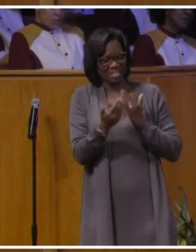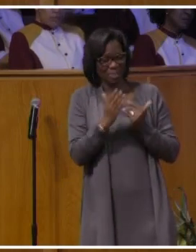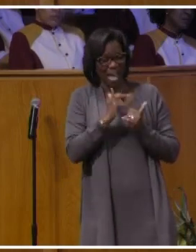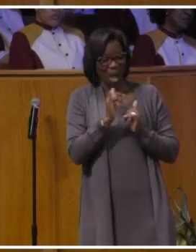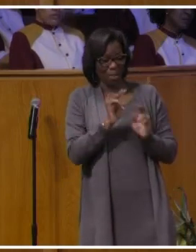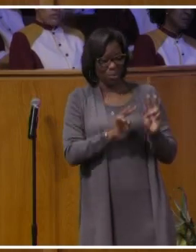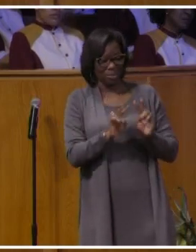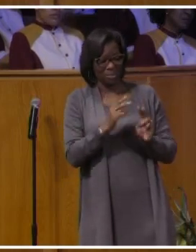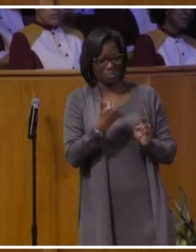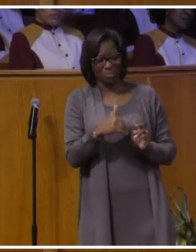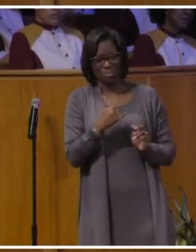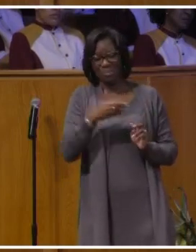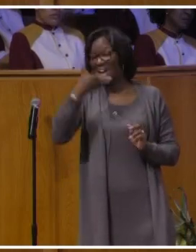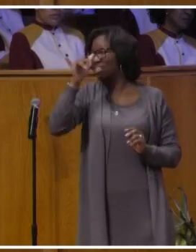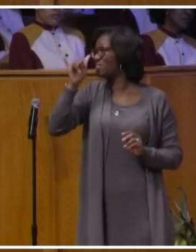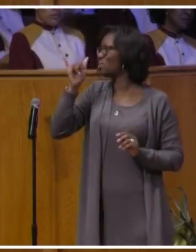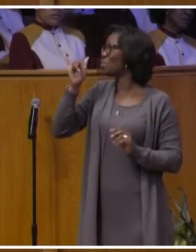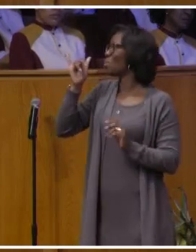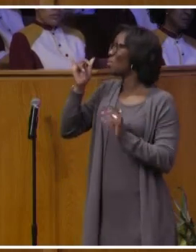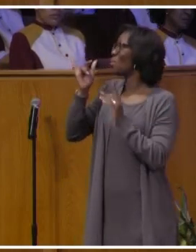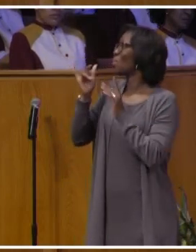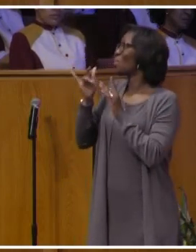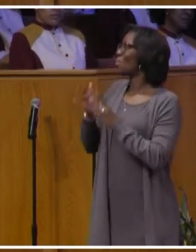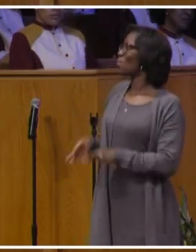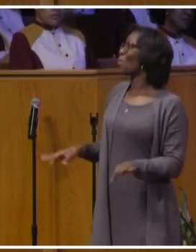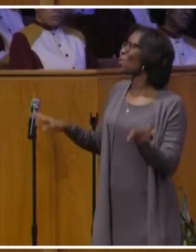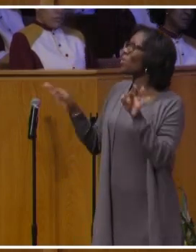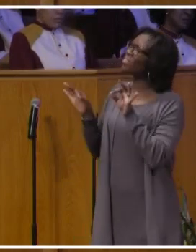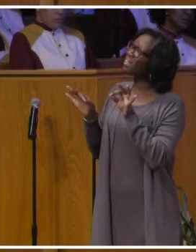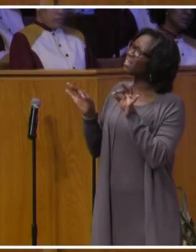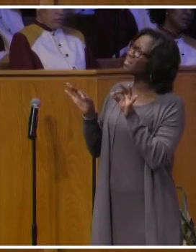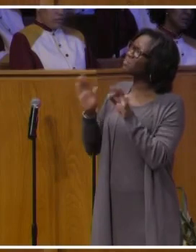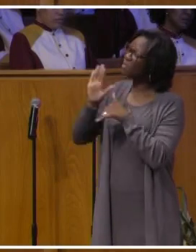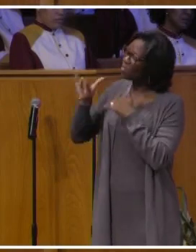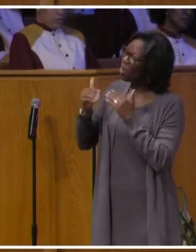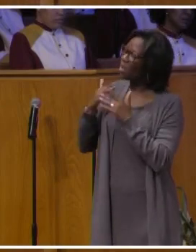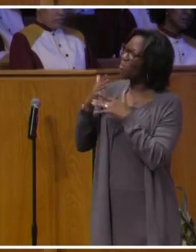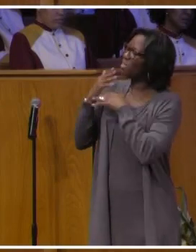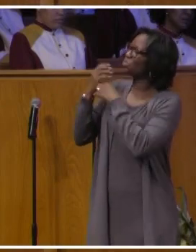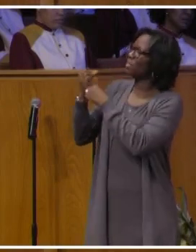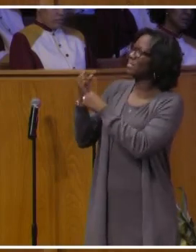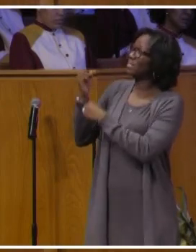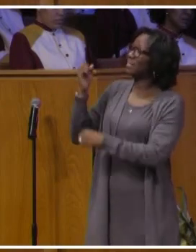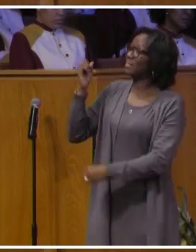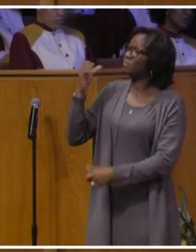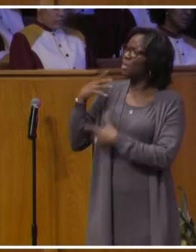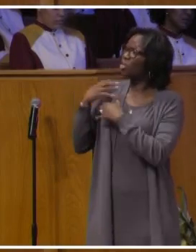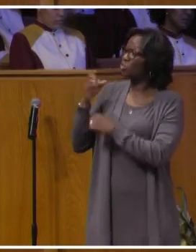trusted. I trust God.